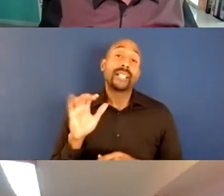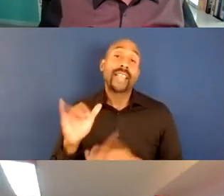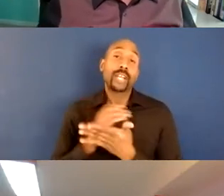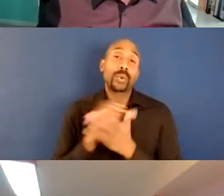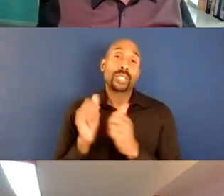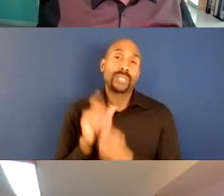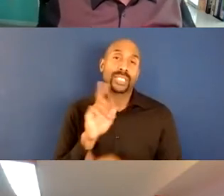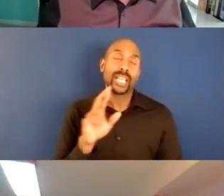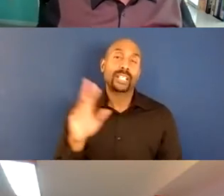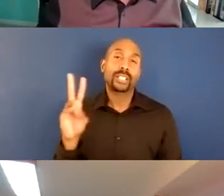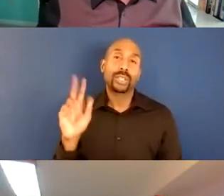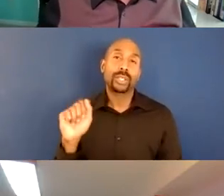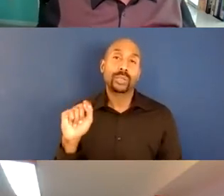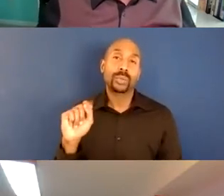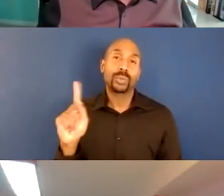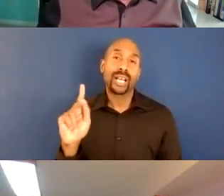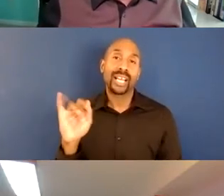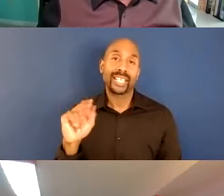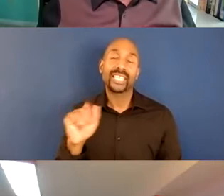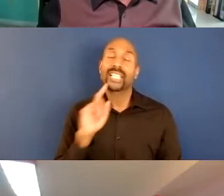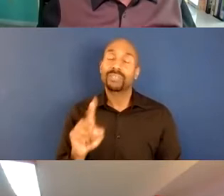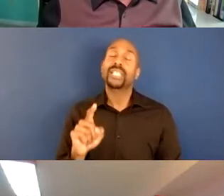on a new path that really